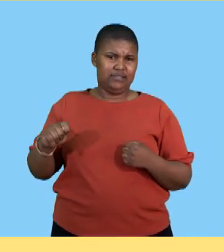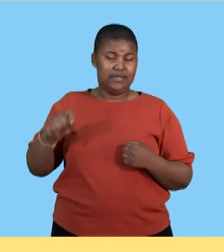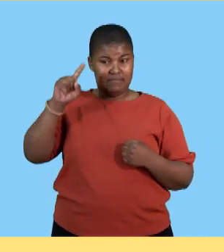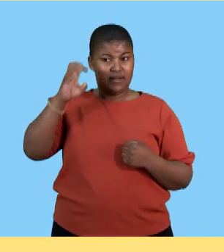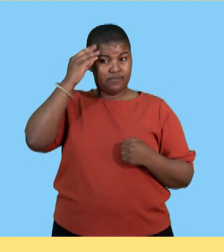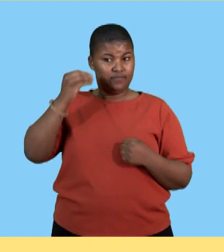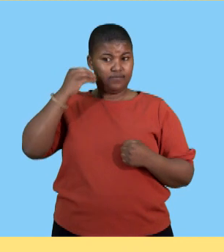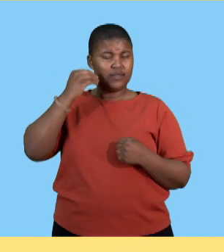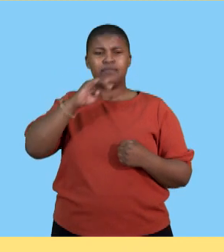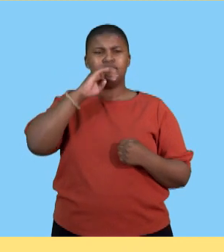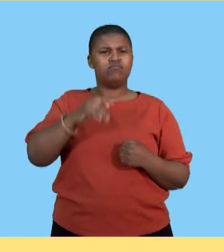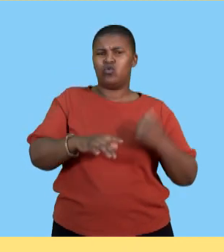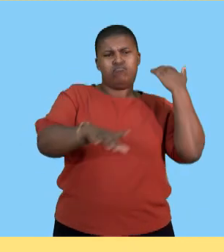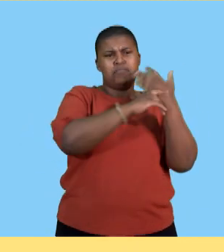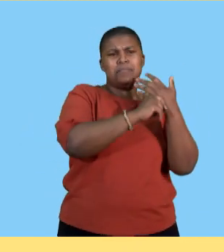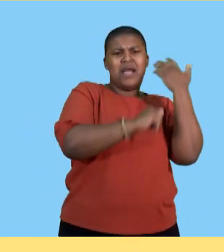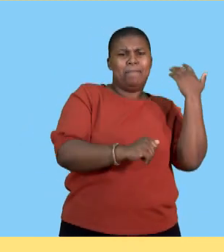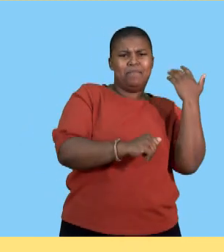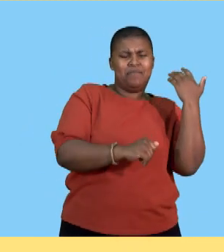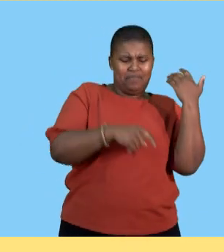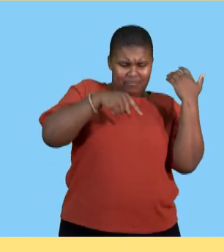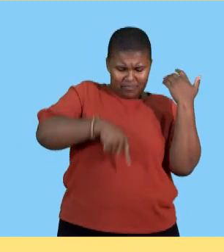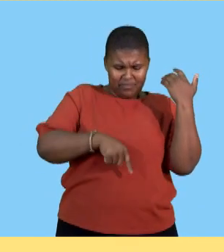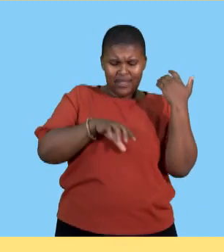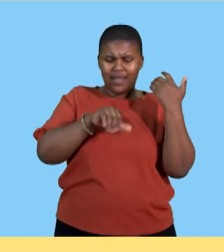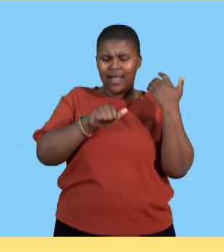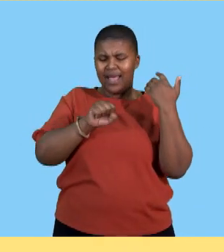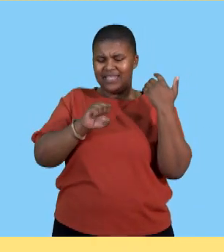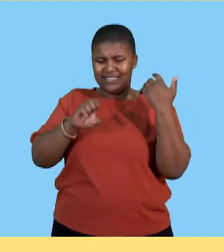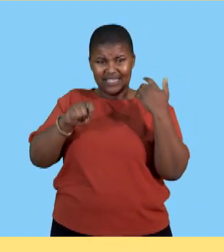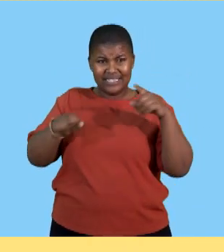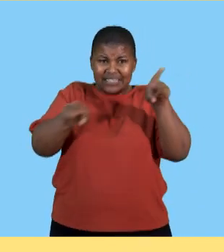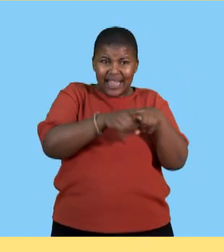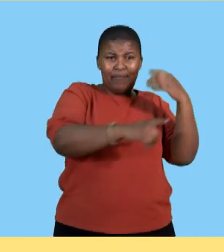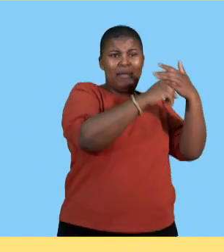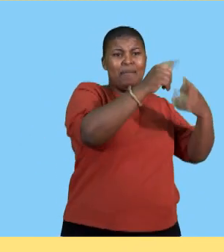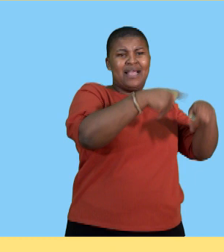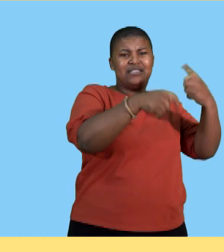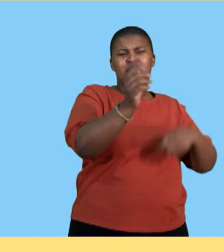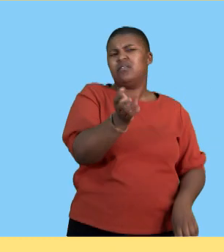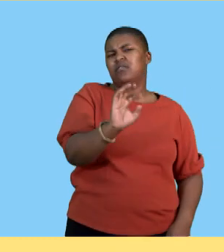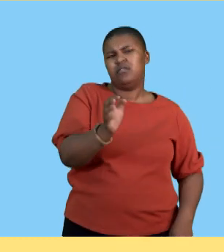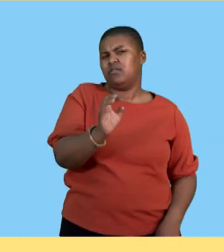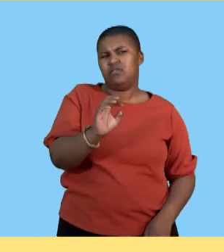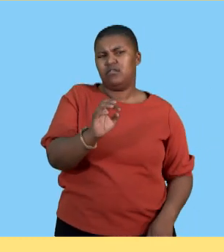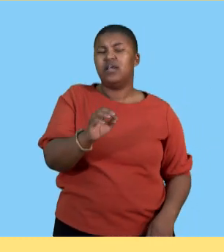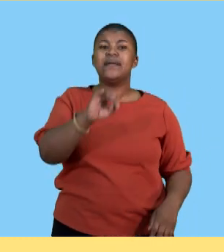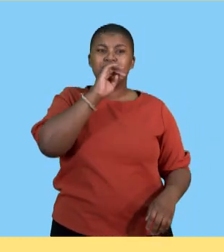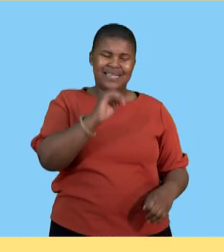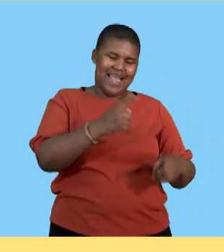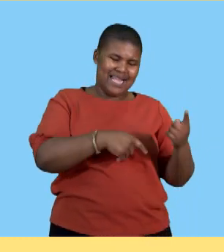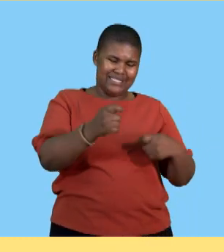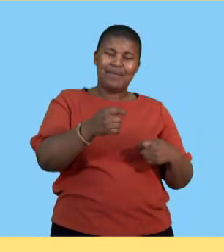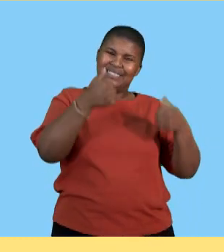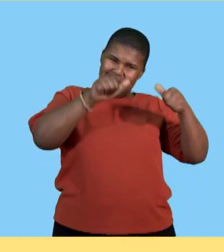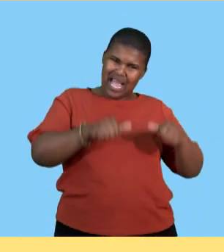an asset. So we should not debit an asset account with an expense. Rather, an expense should be